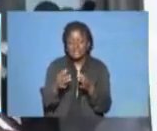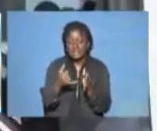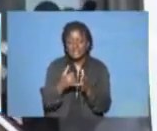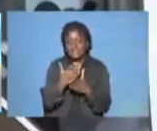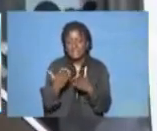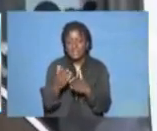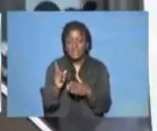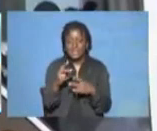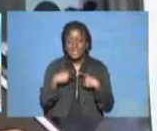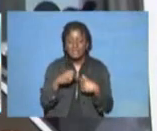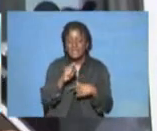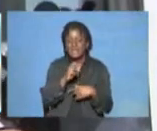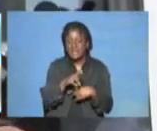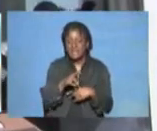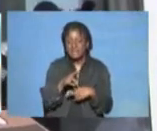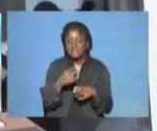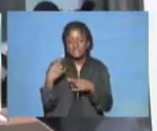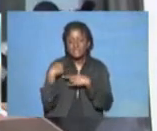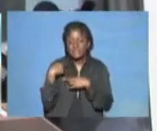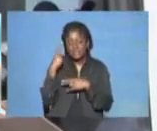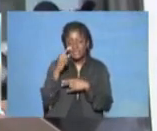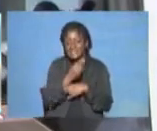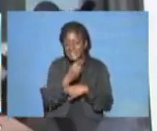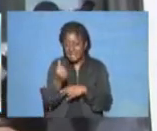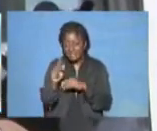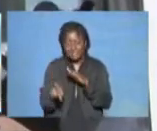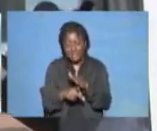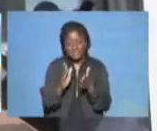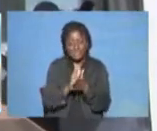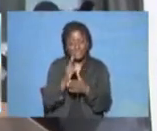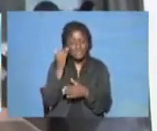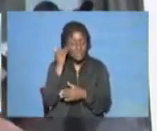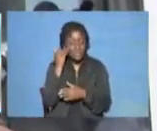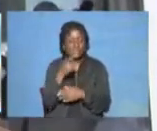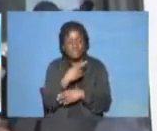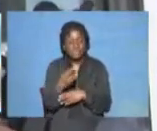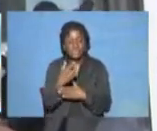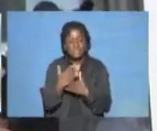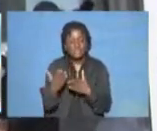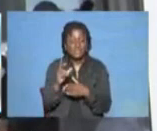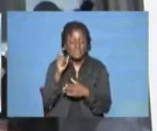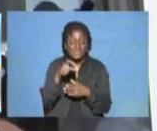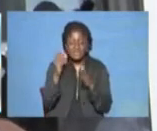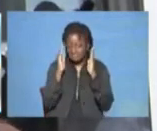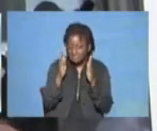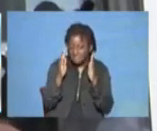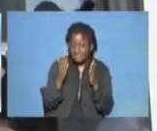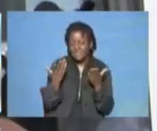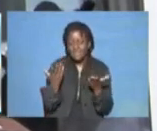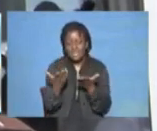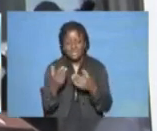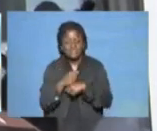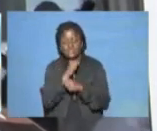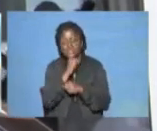extent where we have SR responsible for several primary schools, because we know resources is something that we have to pay attention to, but we're going to make